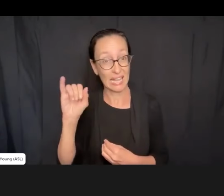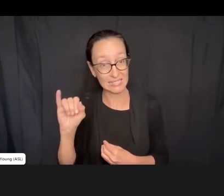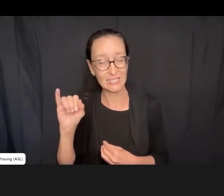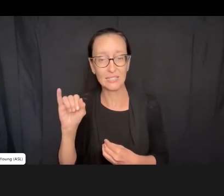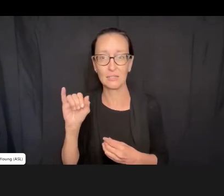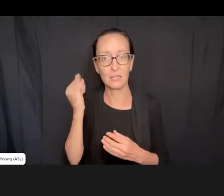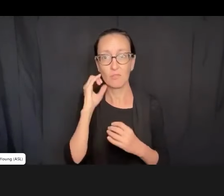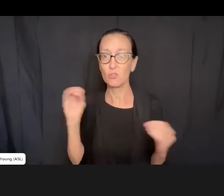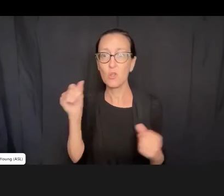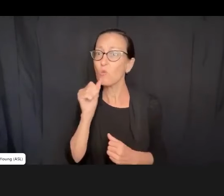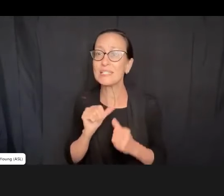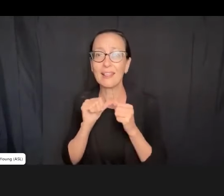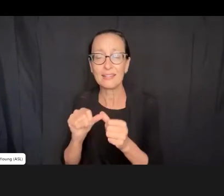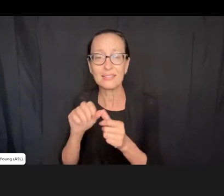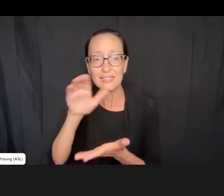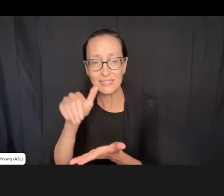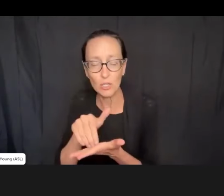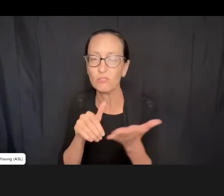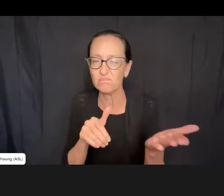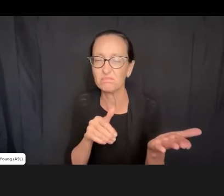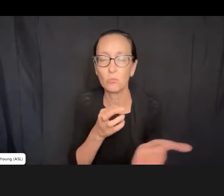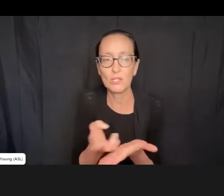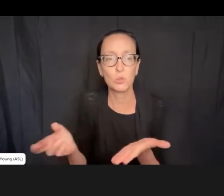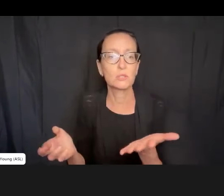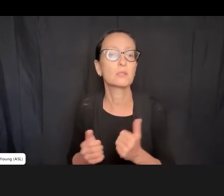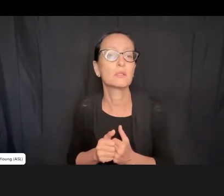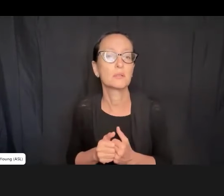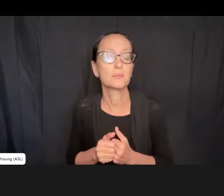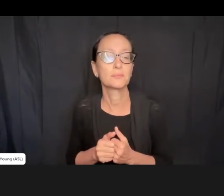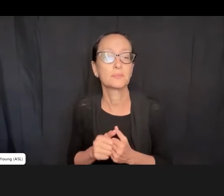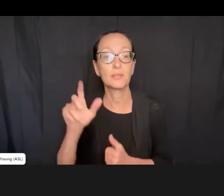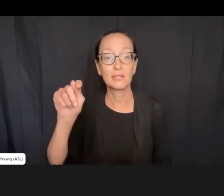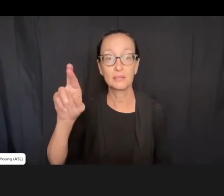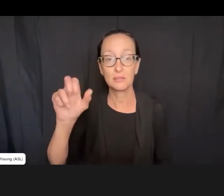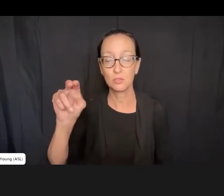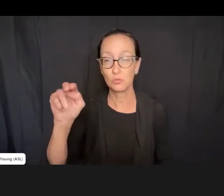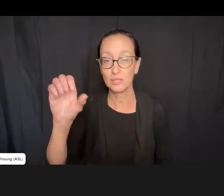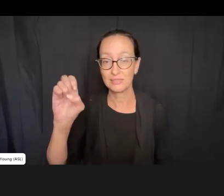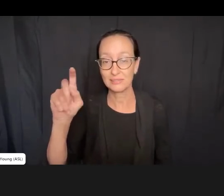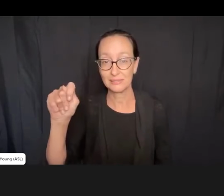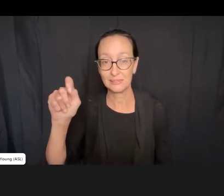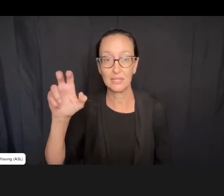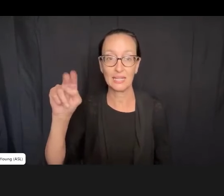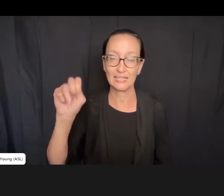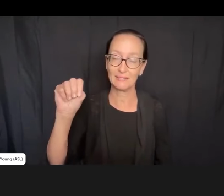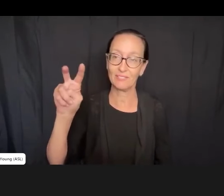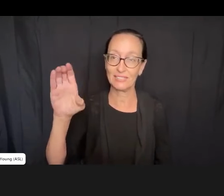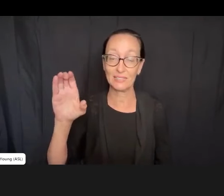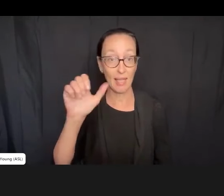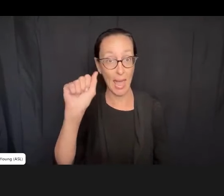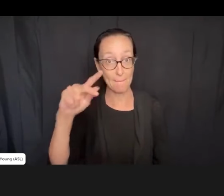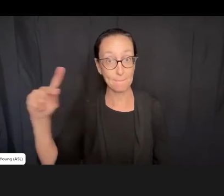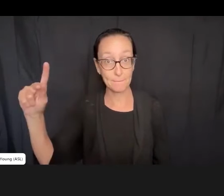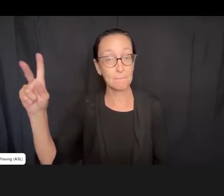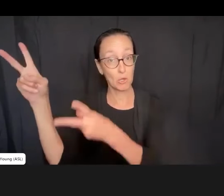in your community. And then we also have Transcend NMVC, which is a self-help app that's free that you can download